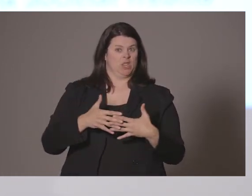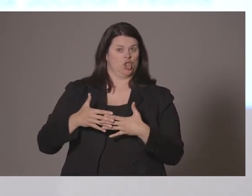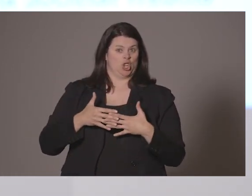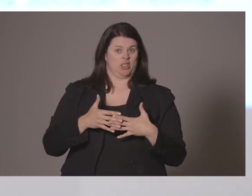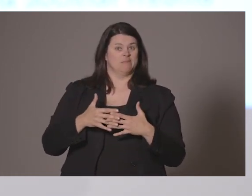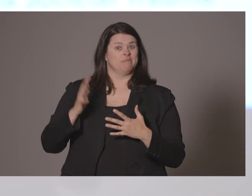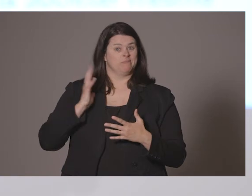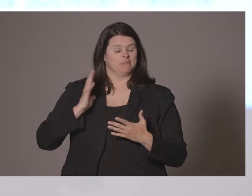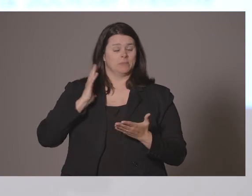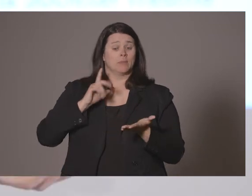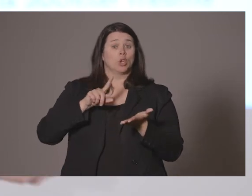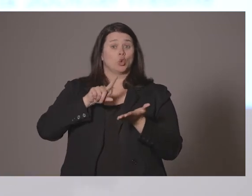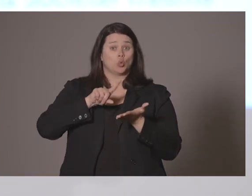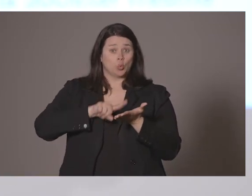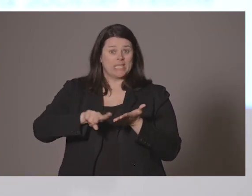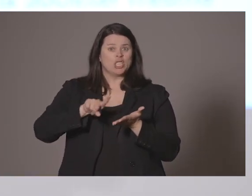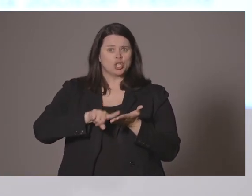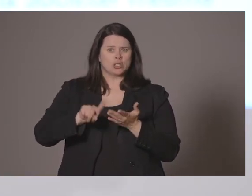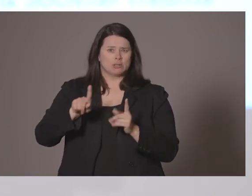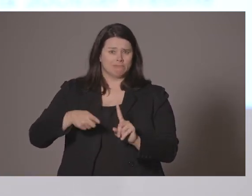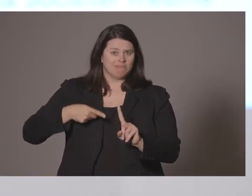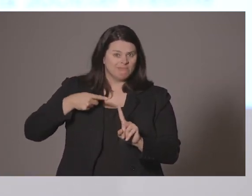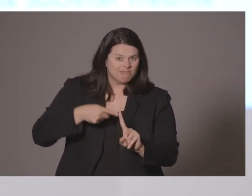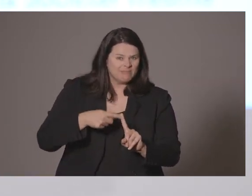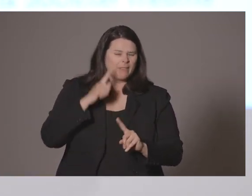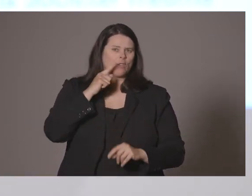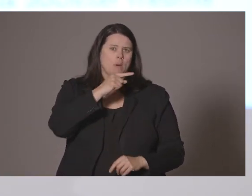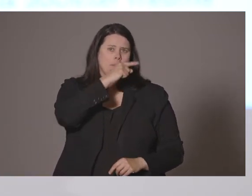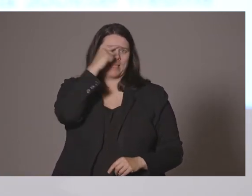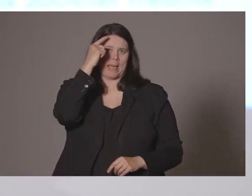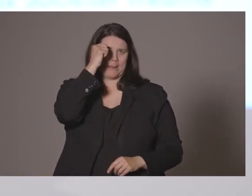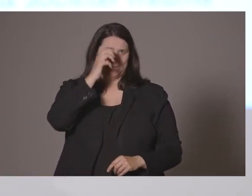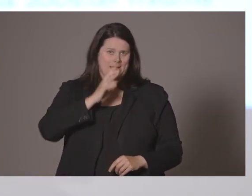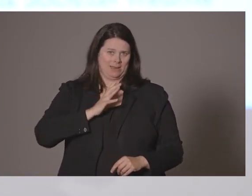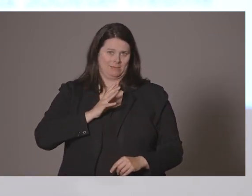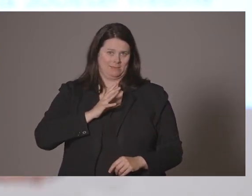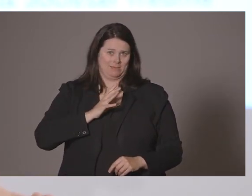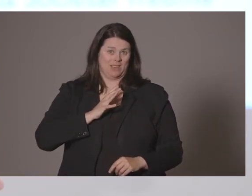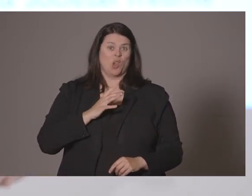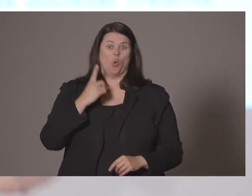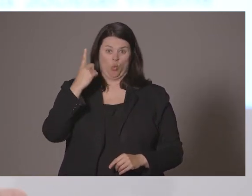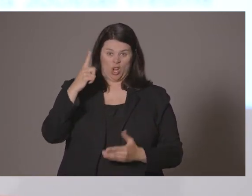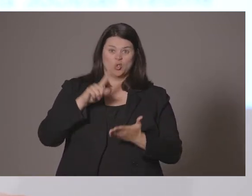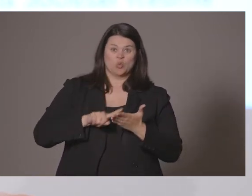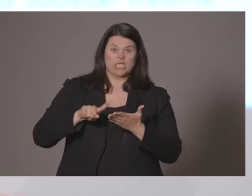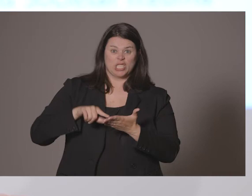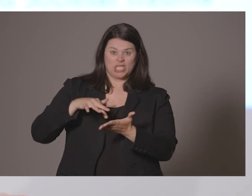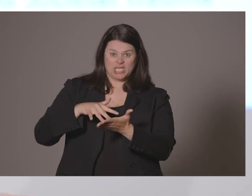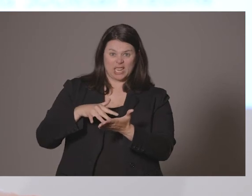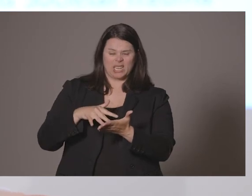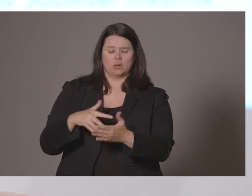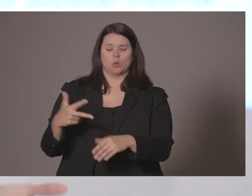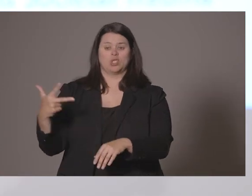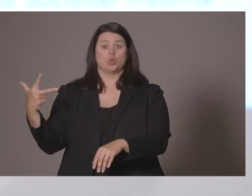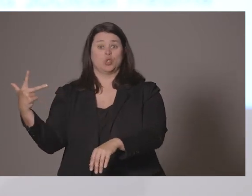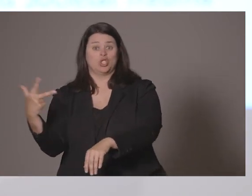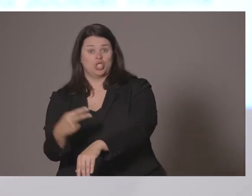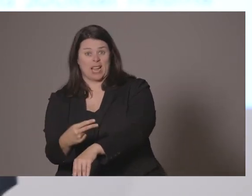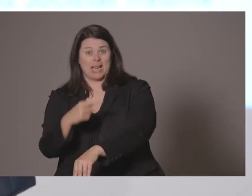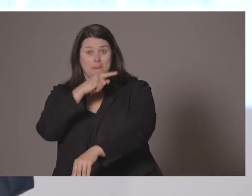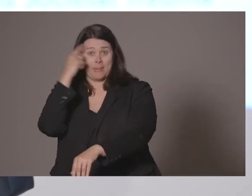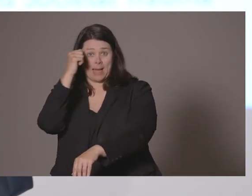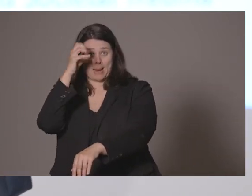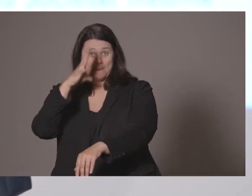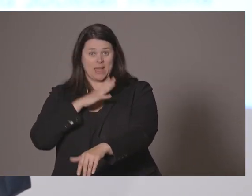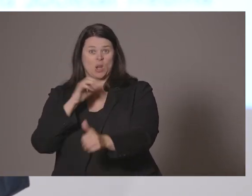specifically conducted on black men. One of those research studies was injecting black men with syphilis and letting it run